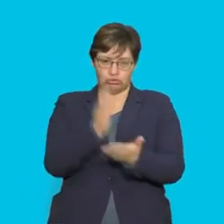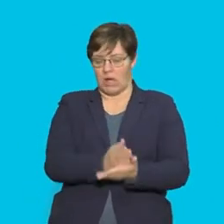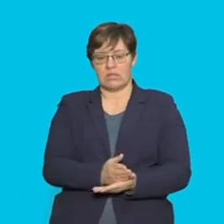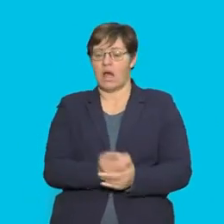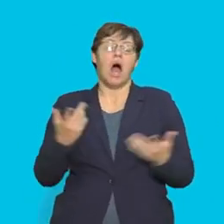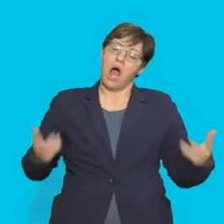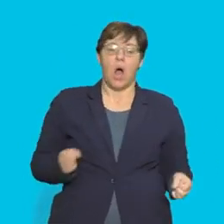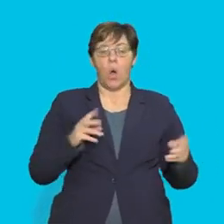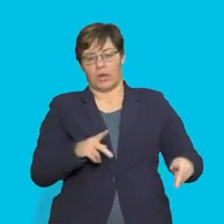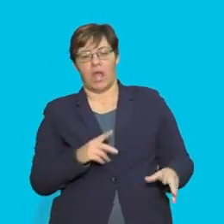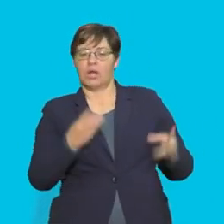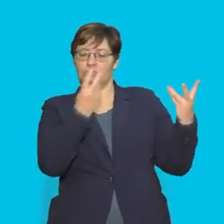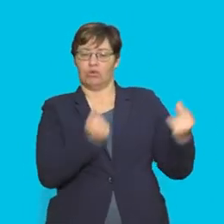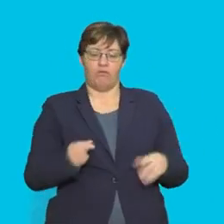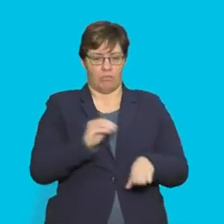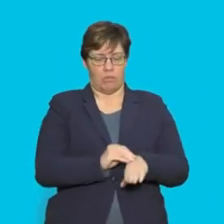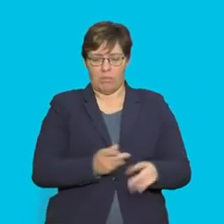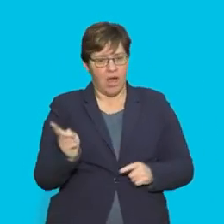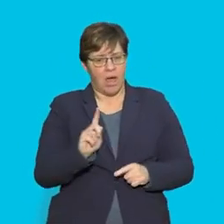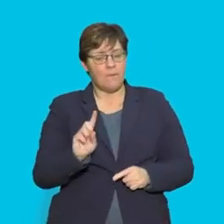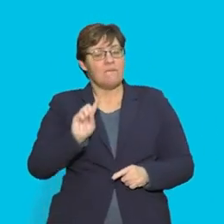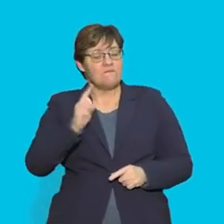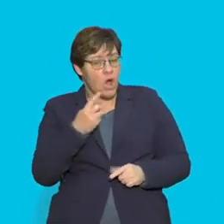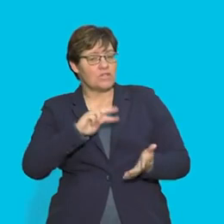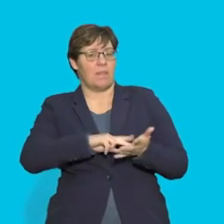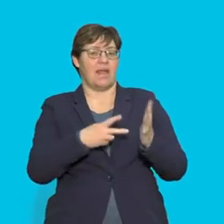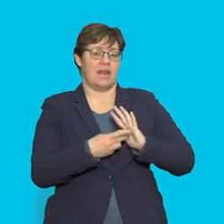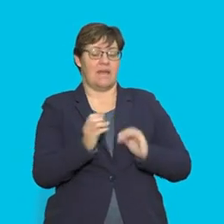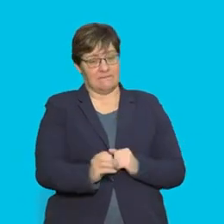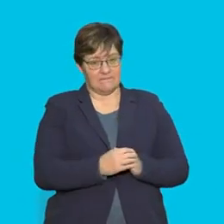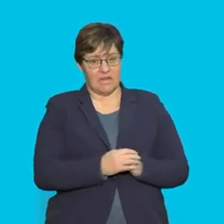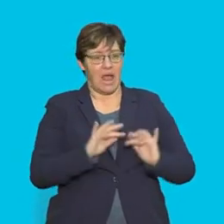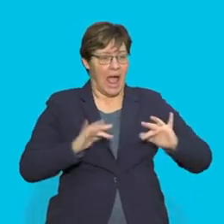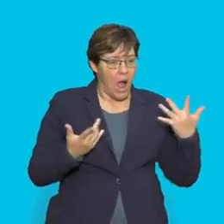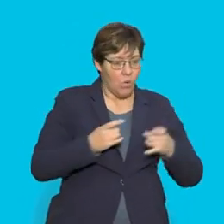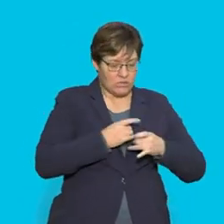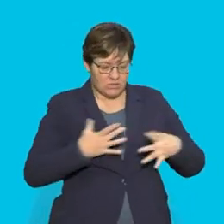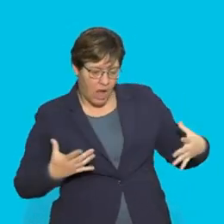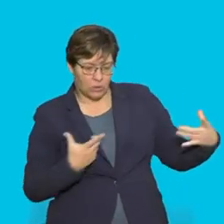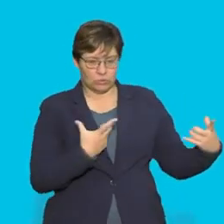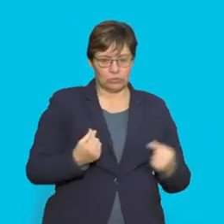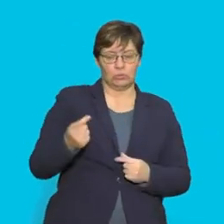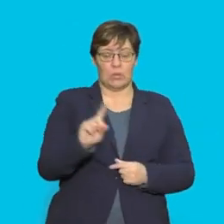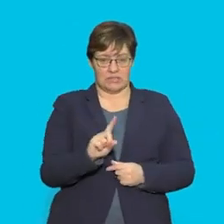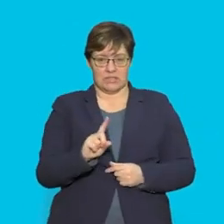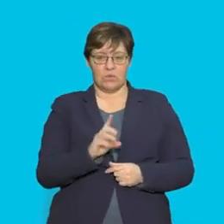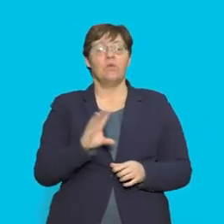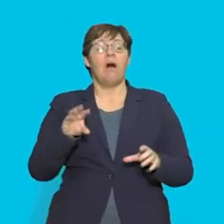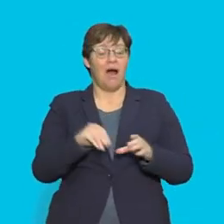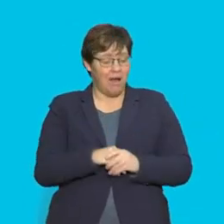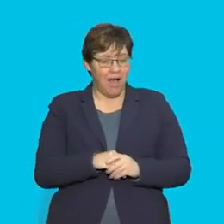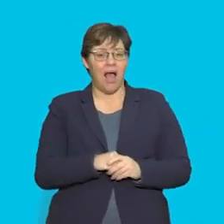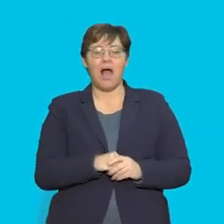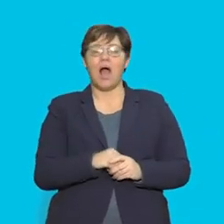go straight to trying to say, oh, let me try solve the problem. But if you don't have a plan of where you are going to start, you're going to include